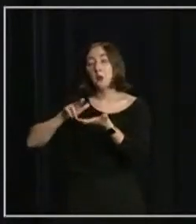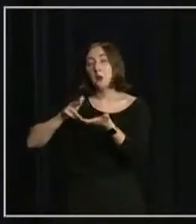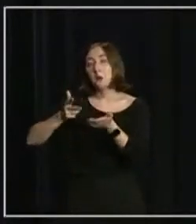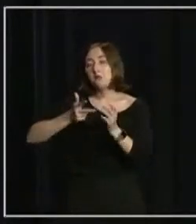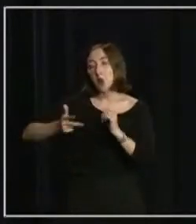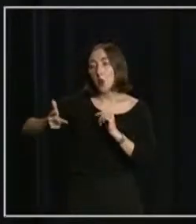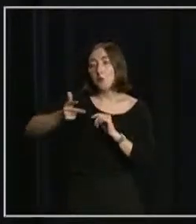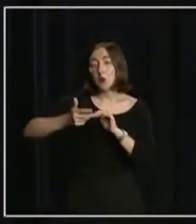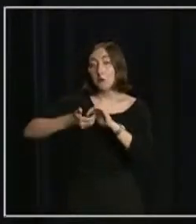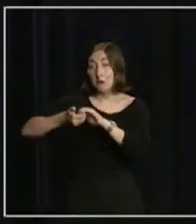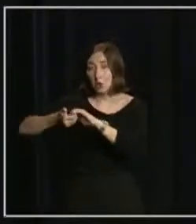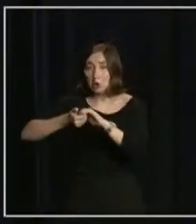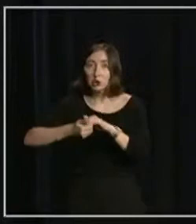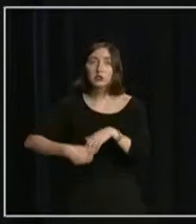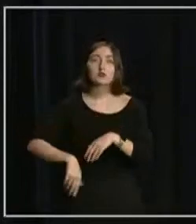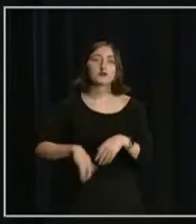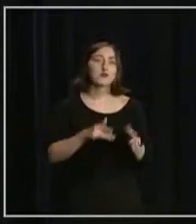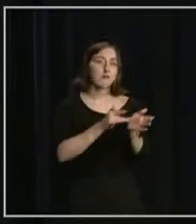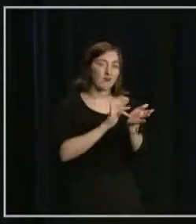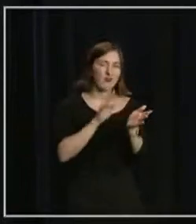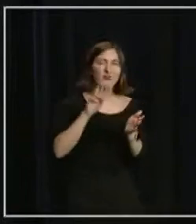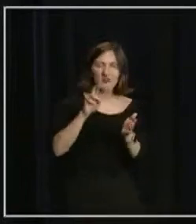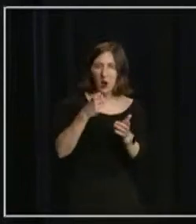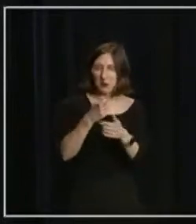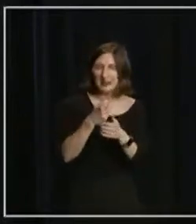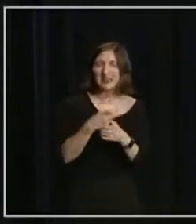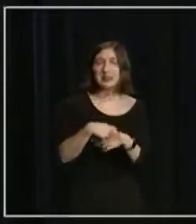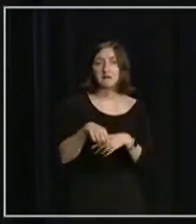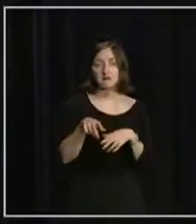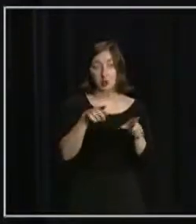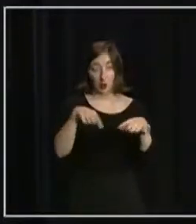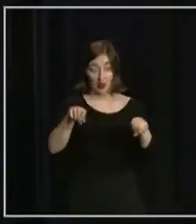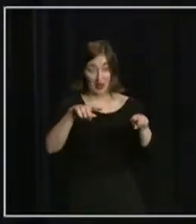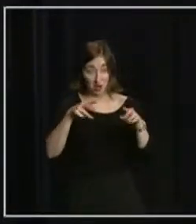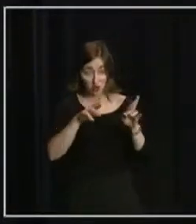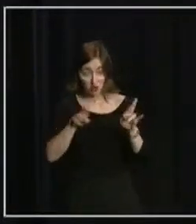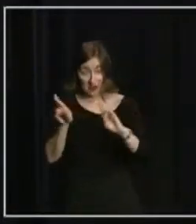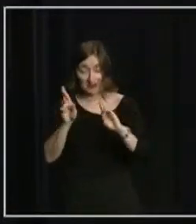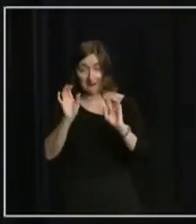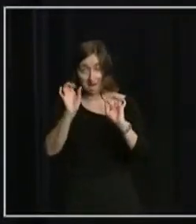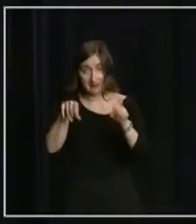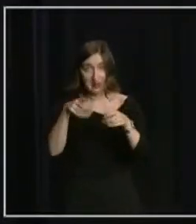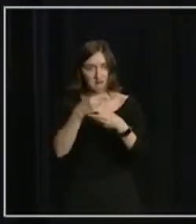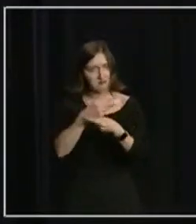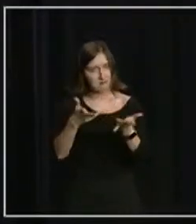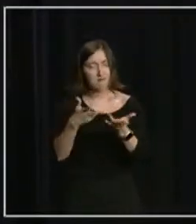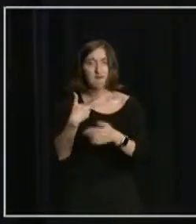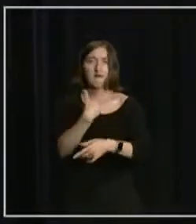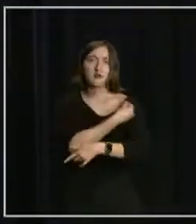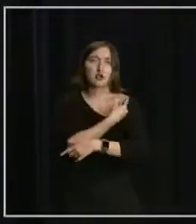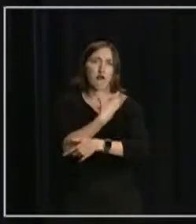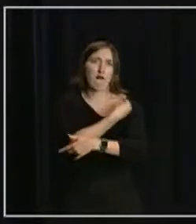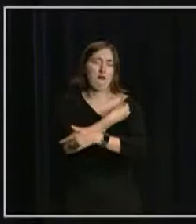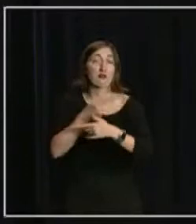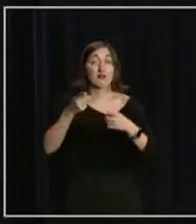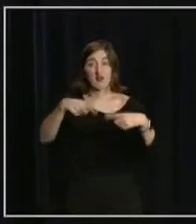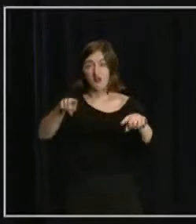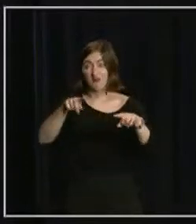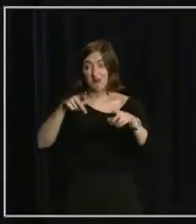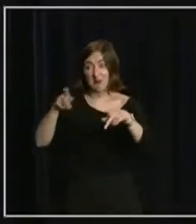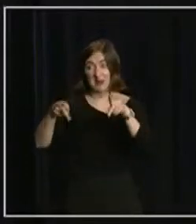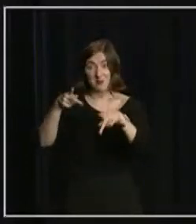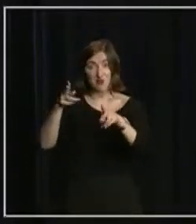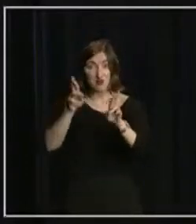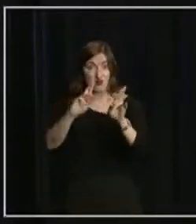they're ready to help us at least get shots in arms for those that are ready to get vaccinated, at